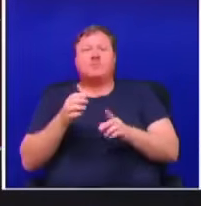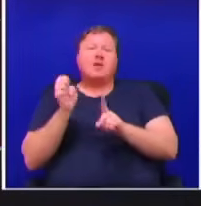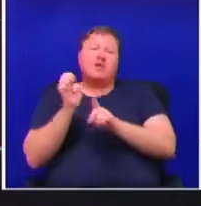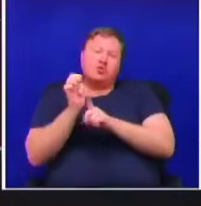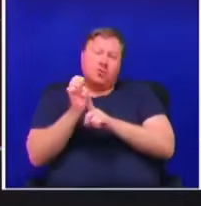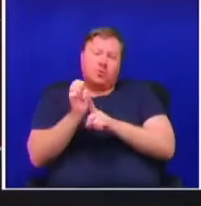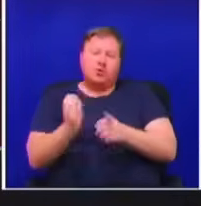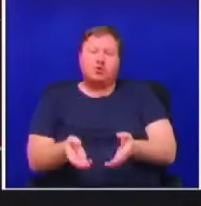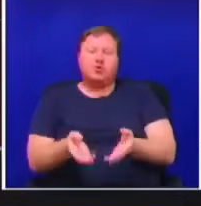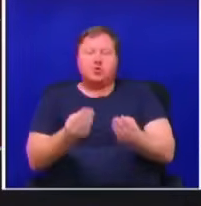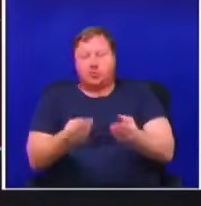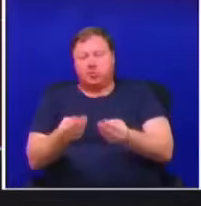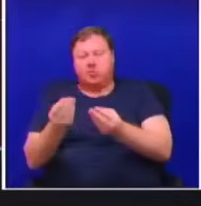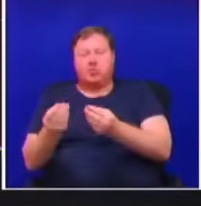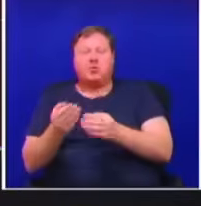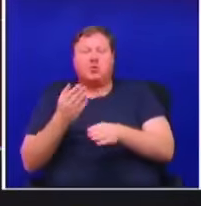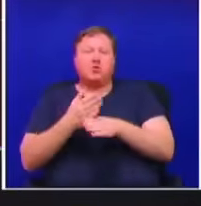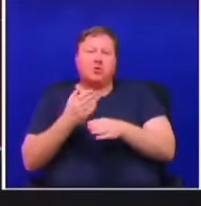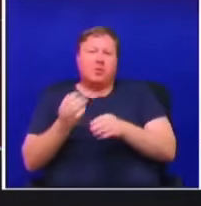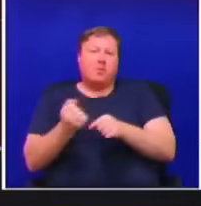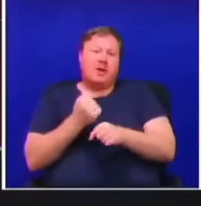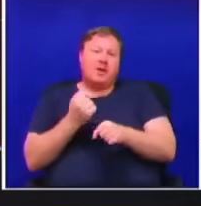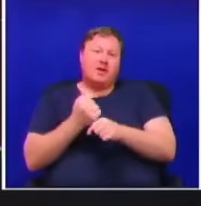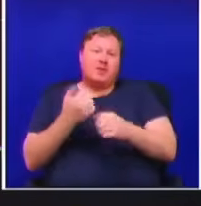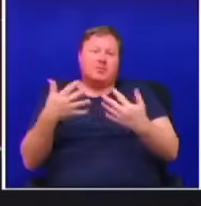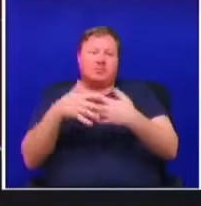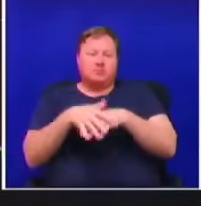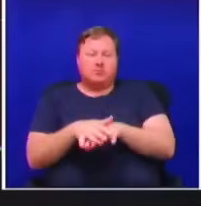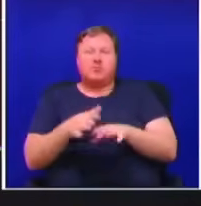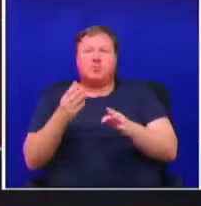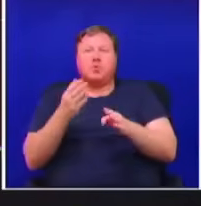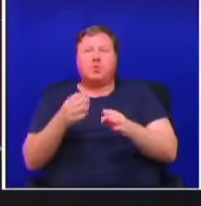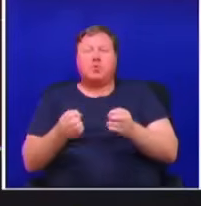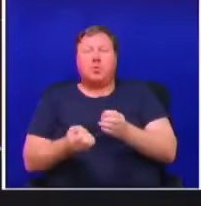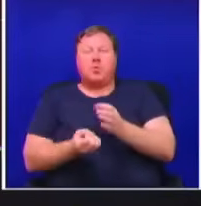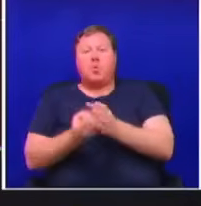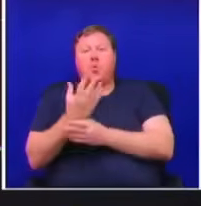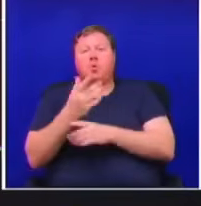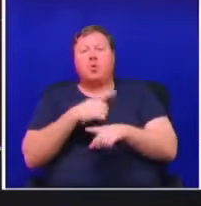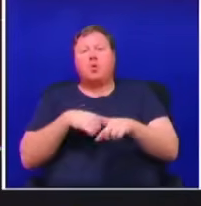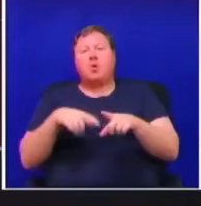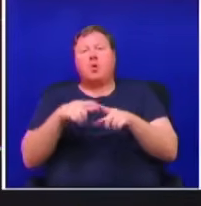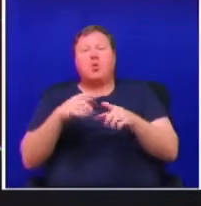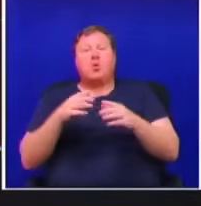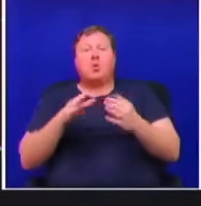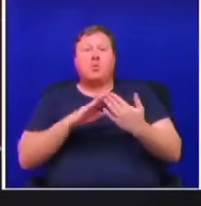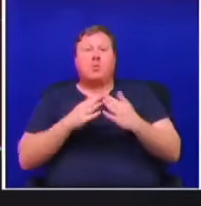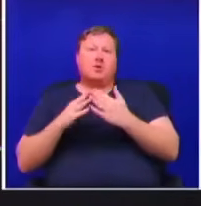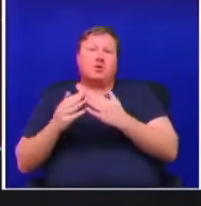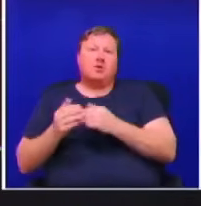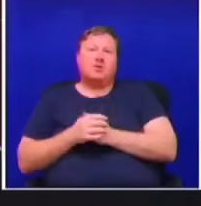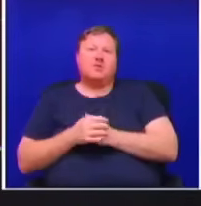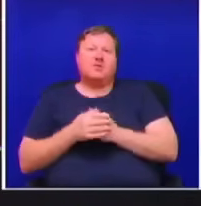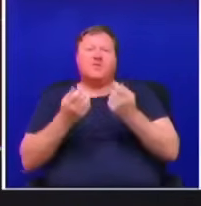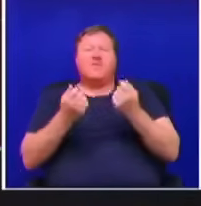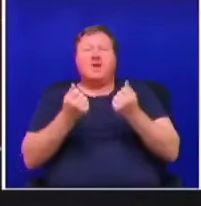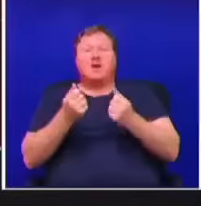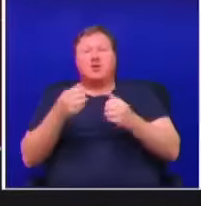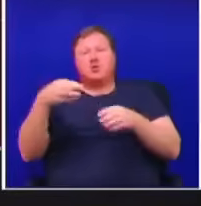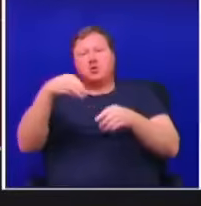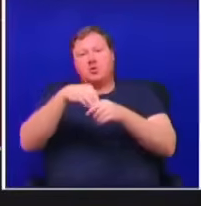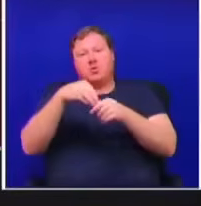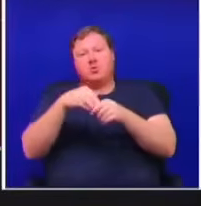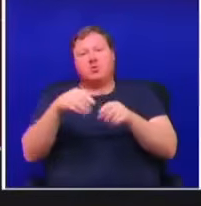support job creation, and stimulate growth in local communities. Now, financial inclusion